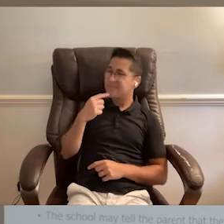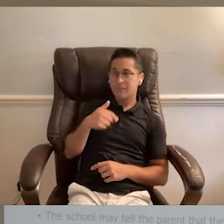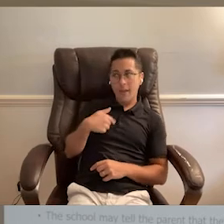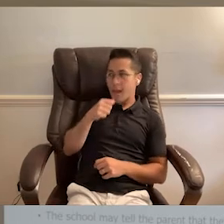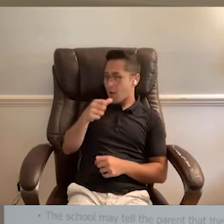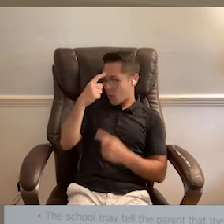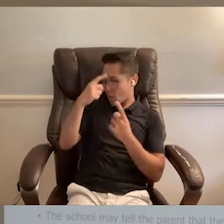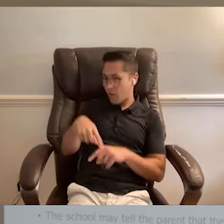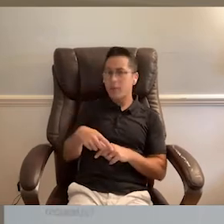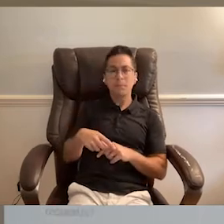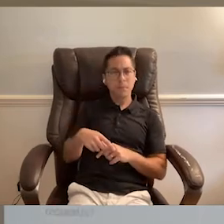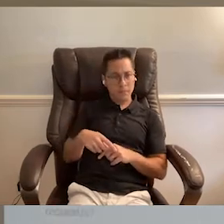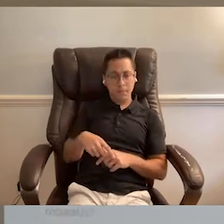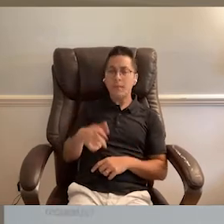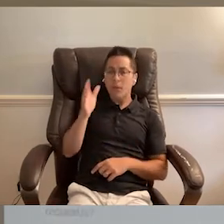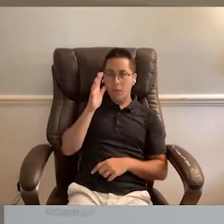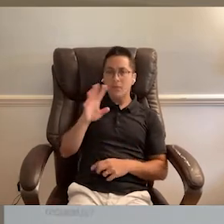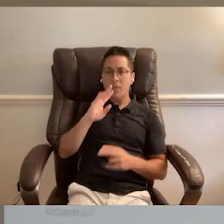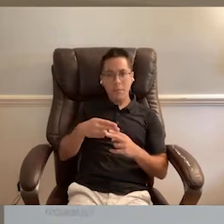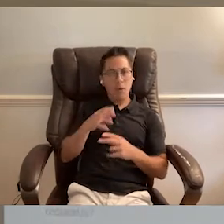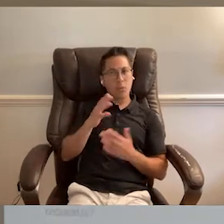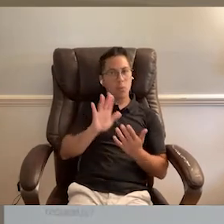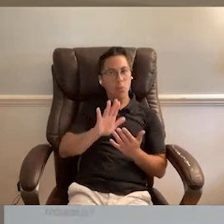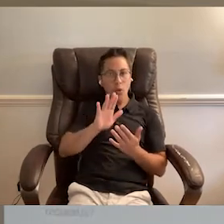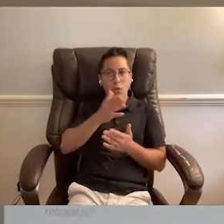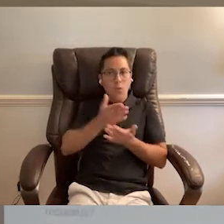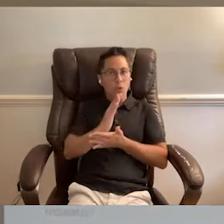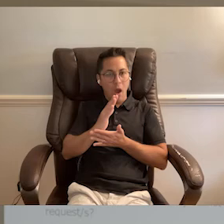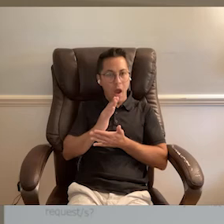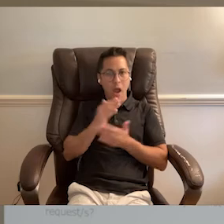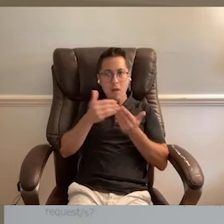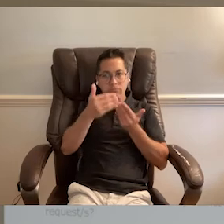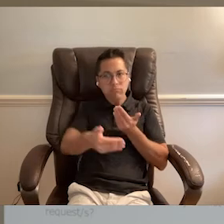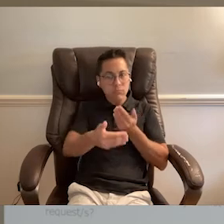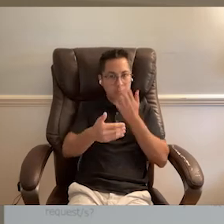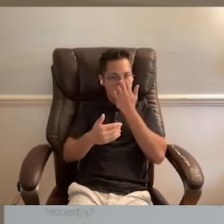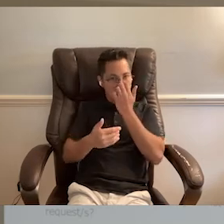about what happens, what are your rights when you don't agree. Okay, so